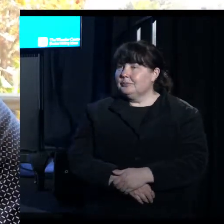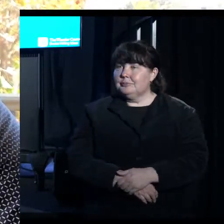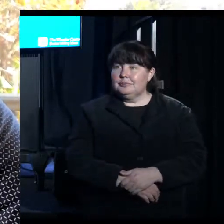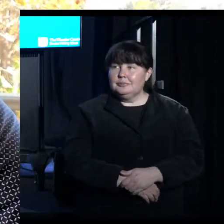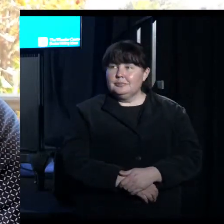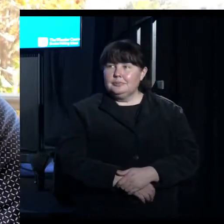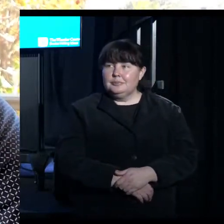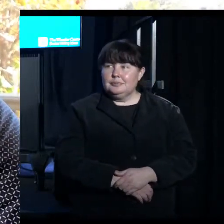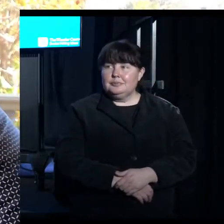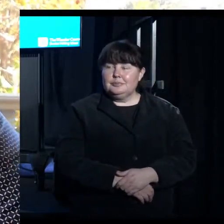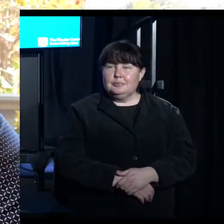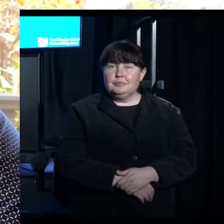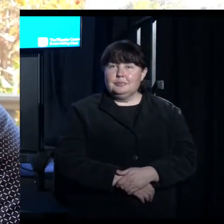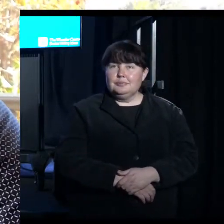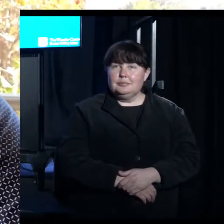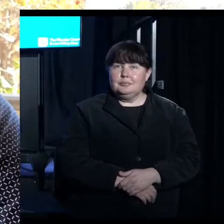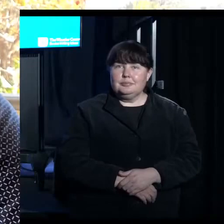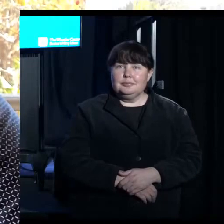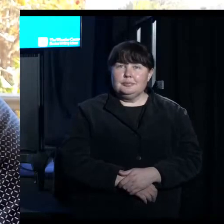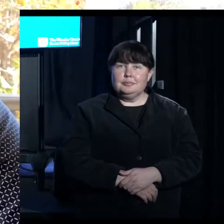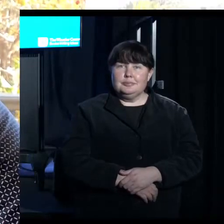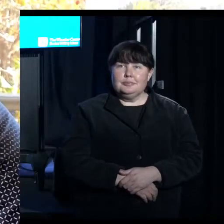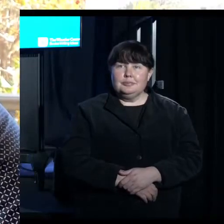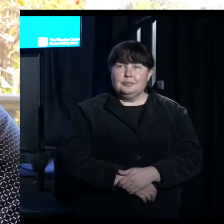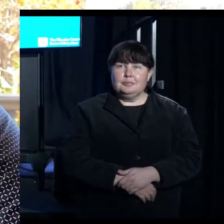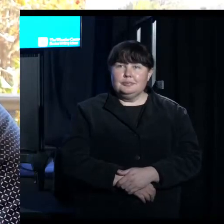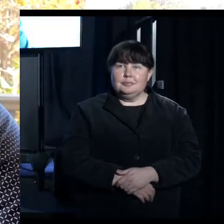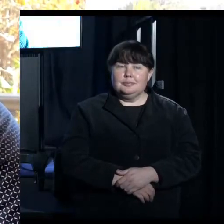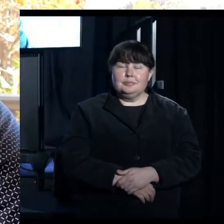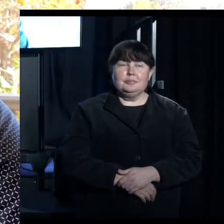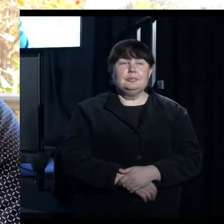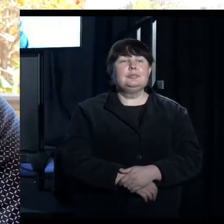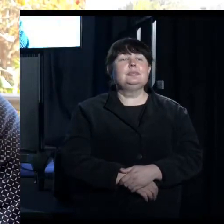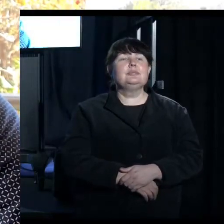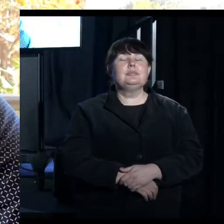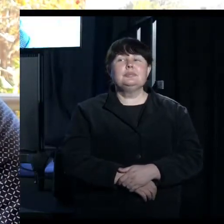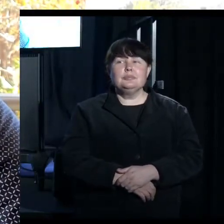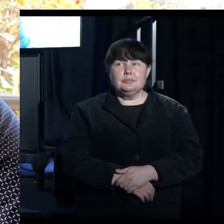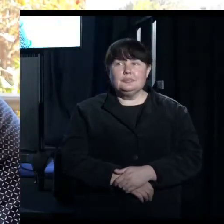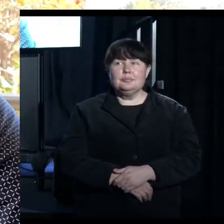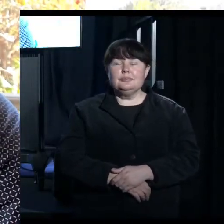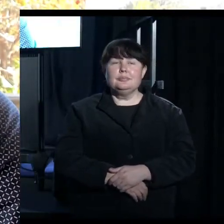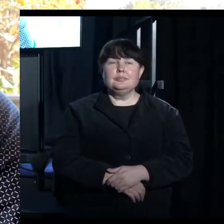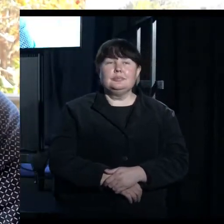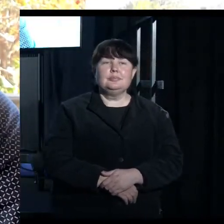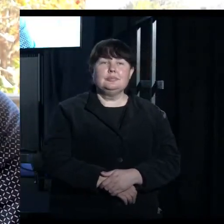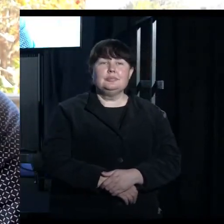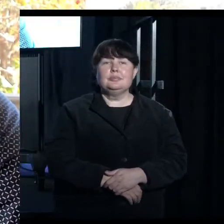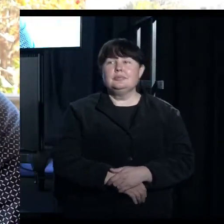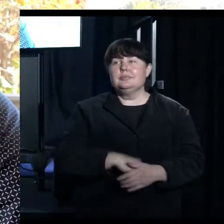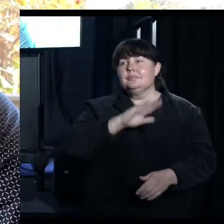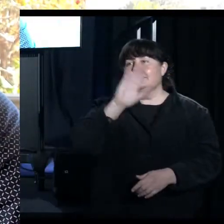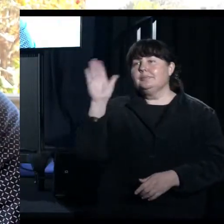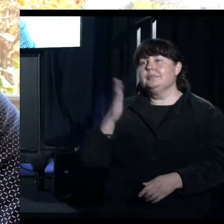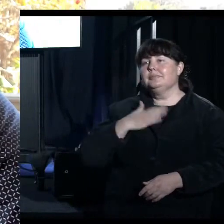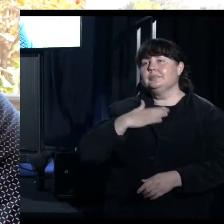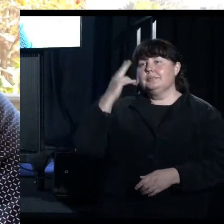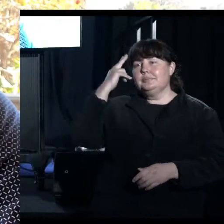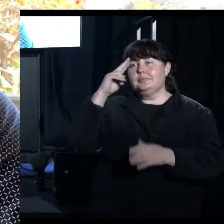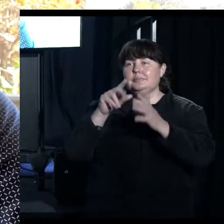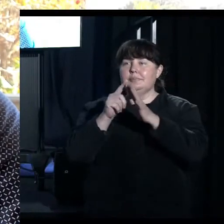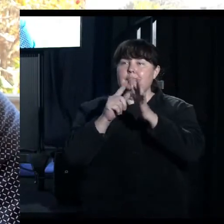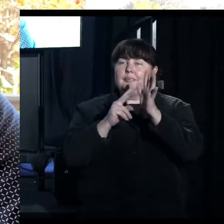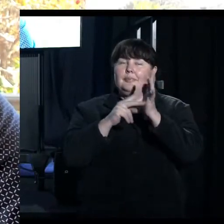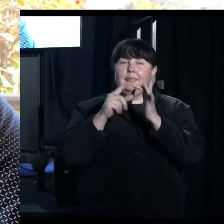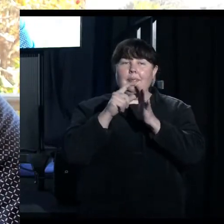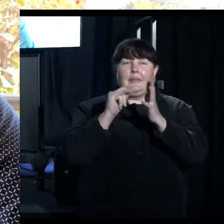Hi, my name's David Stavanger. I'm coming to you from Araluen land where I live, and just want to